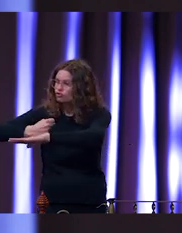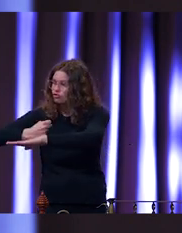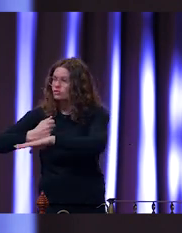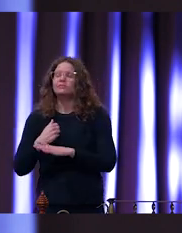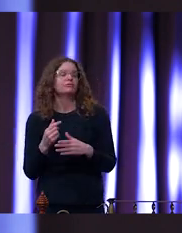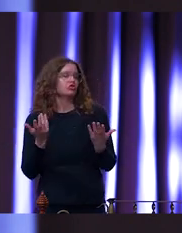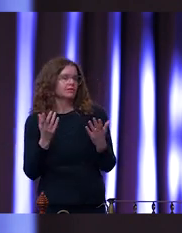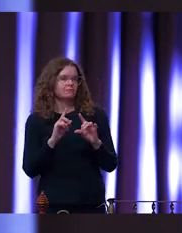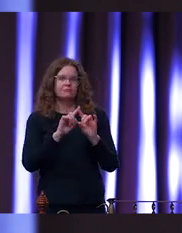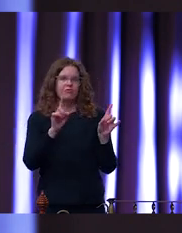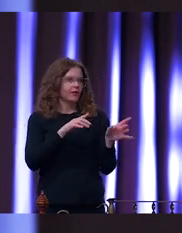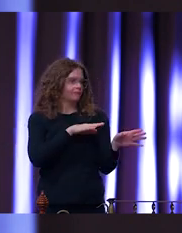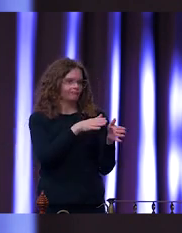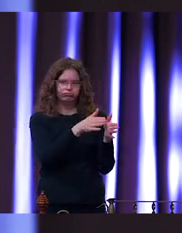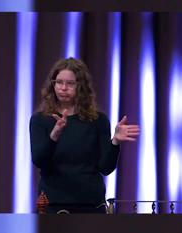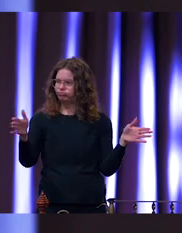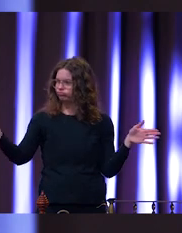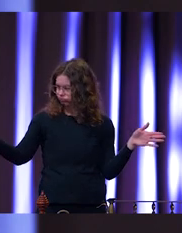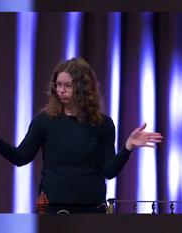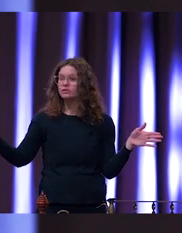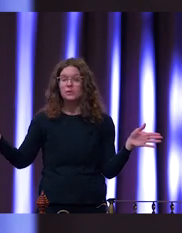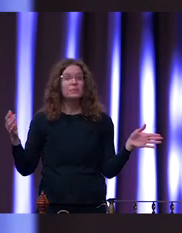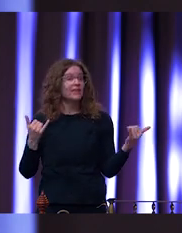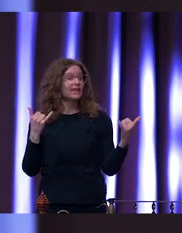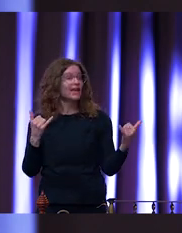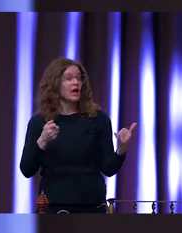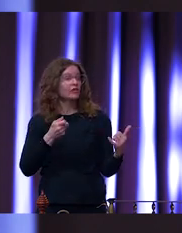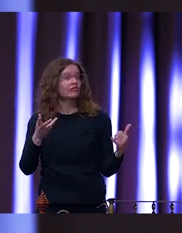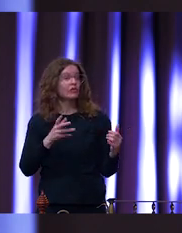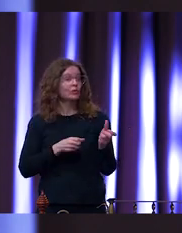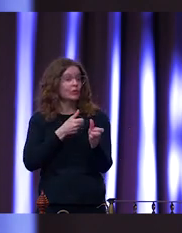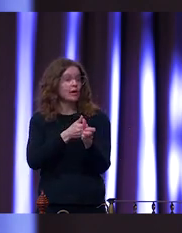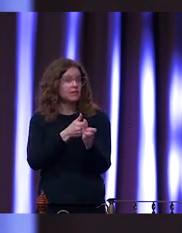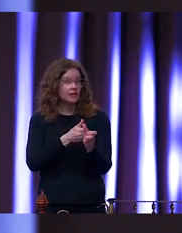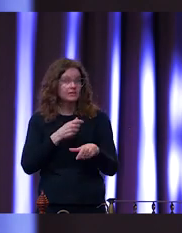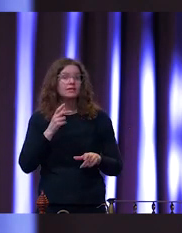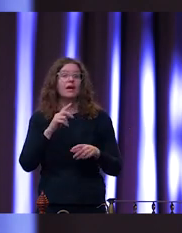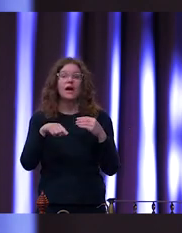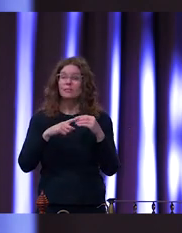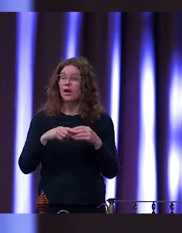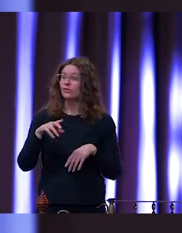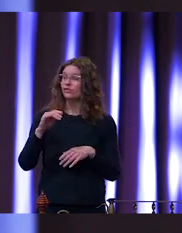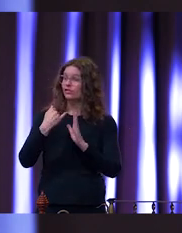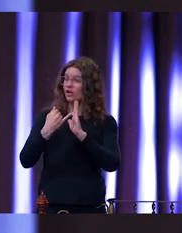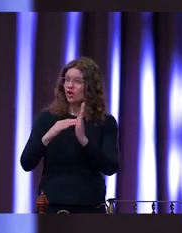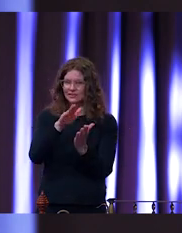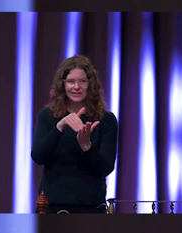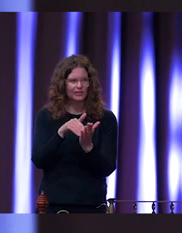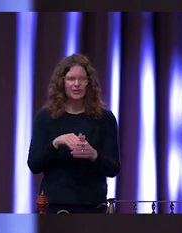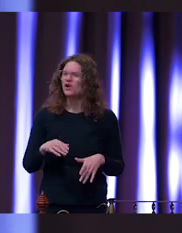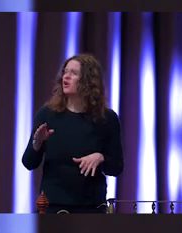all of these different indicators. And then we have a few updates now of indicators of just the arts sector. Where are arts organizations, arts and